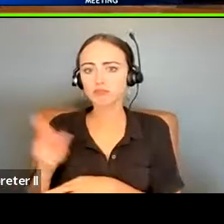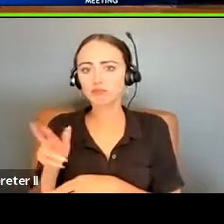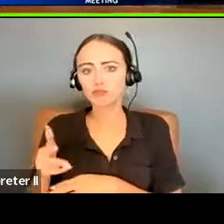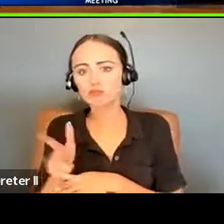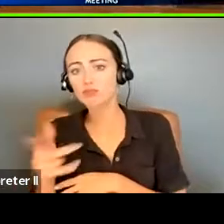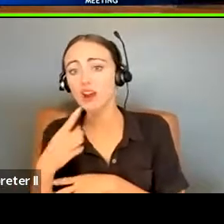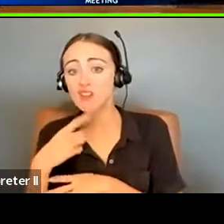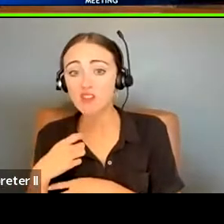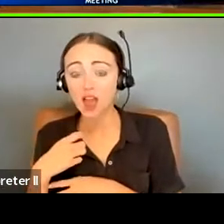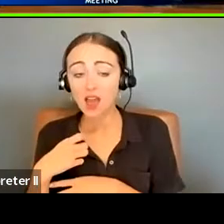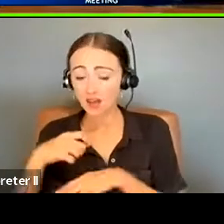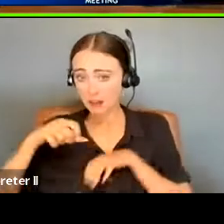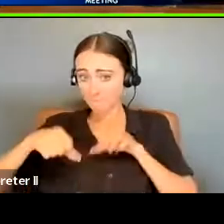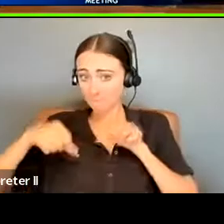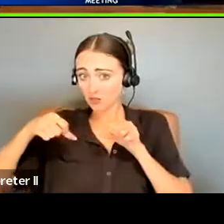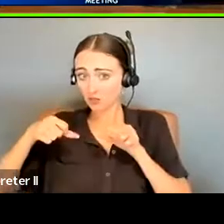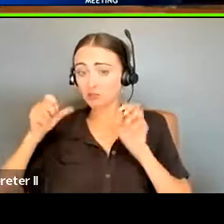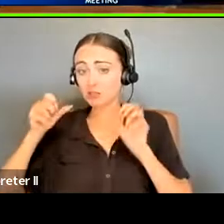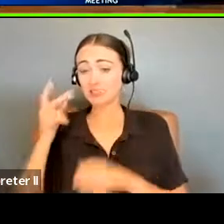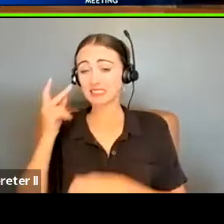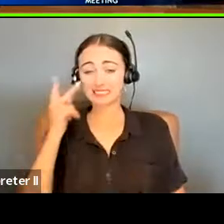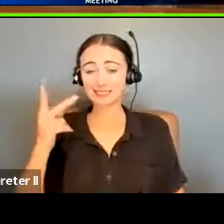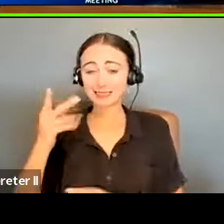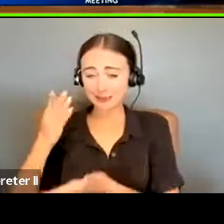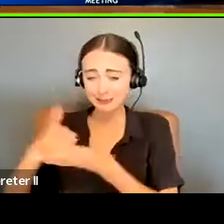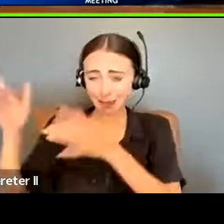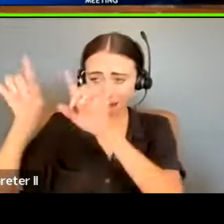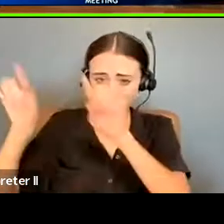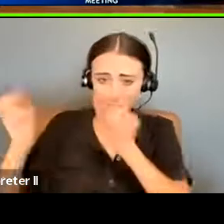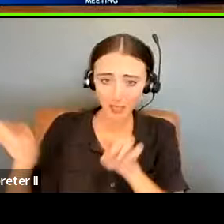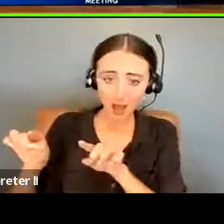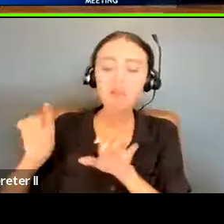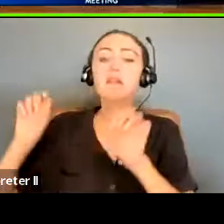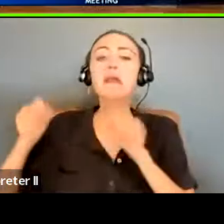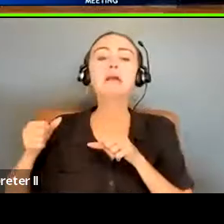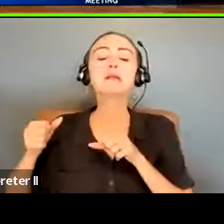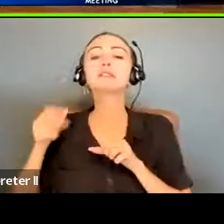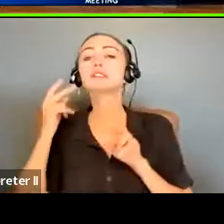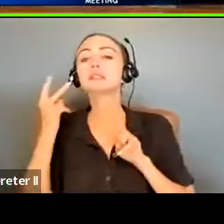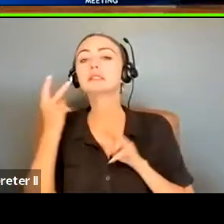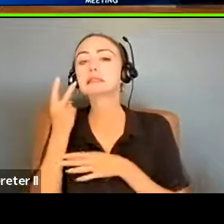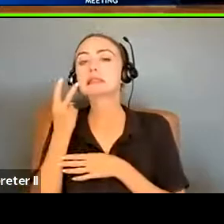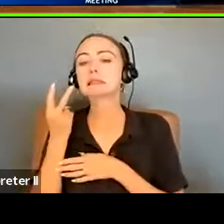bikes to treat stop signs as a yield when traffic conditions are appropriate.